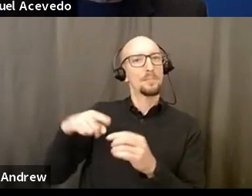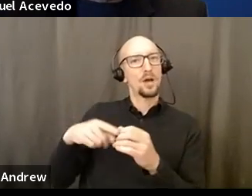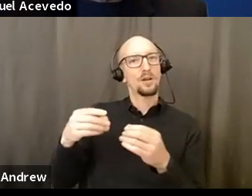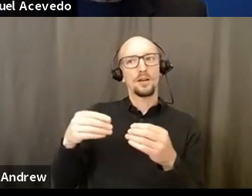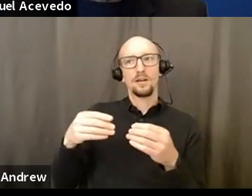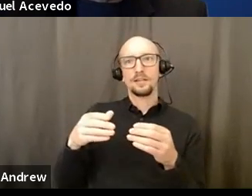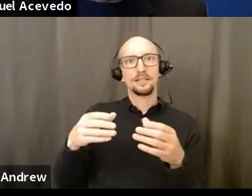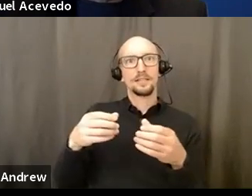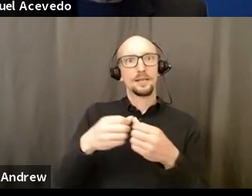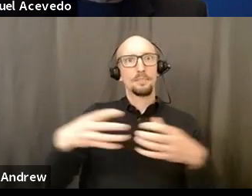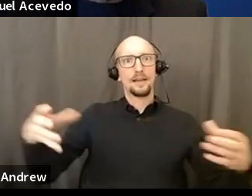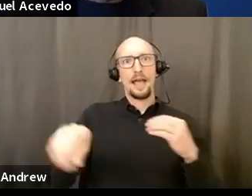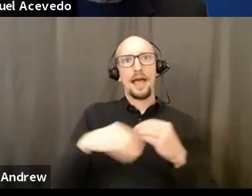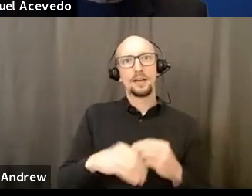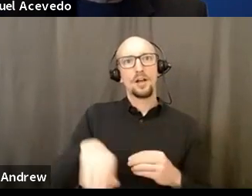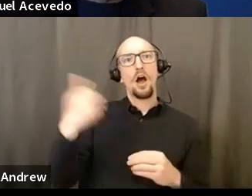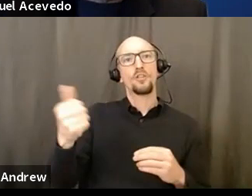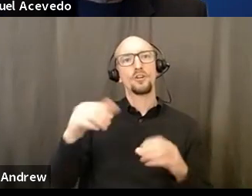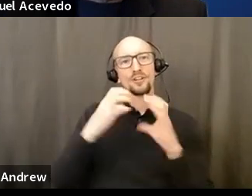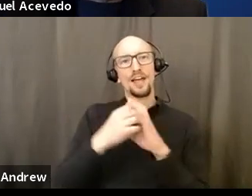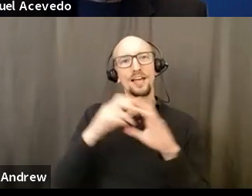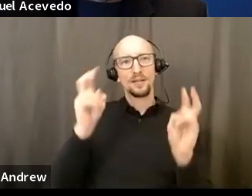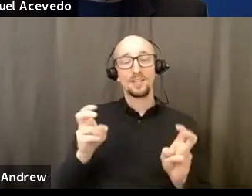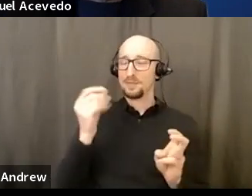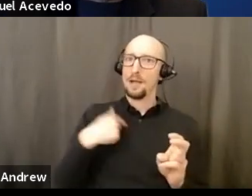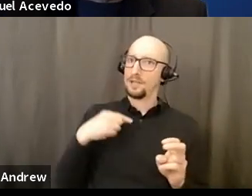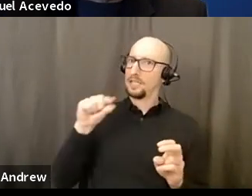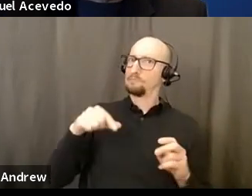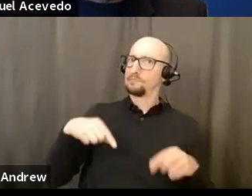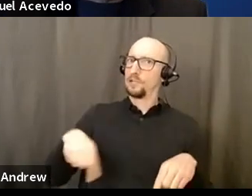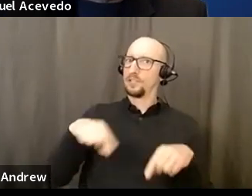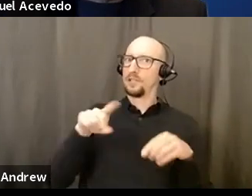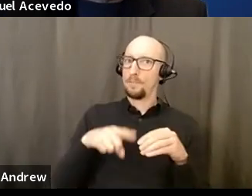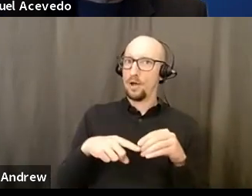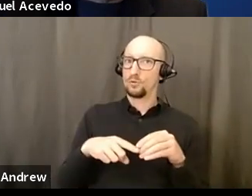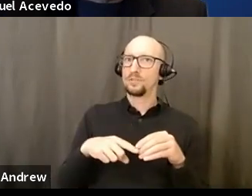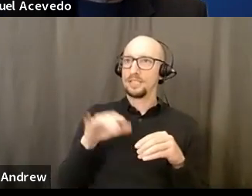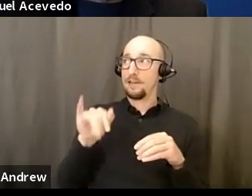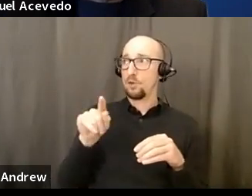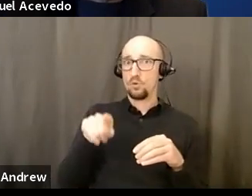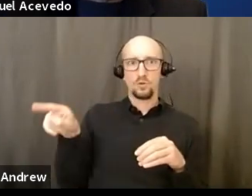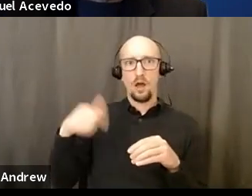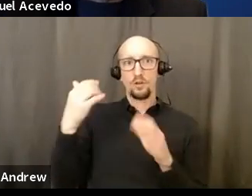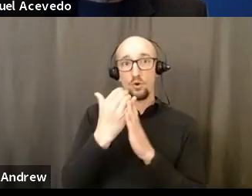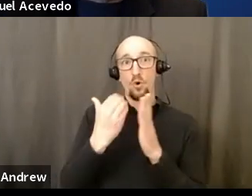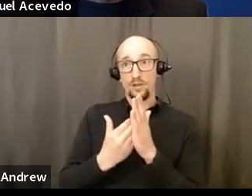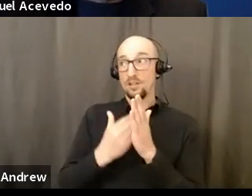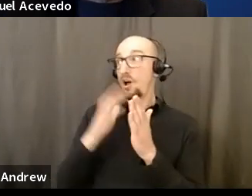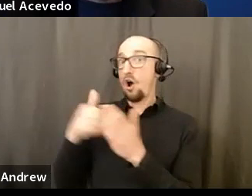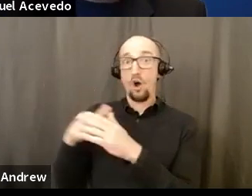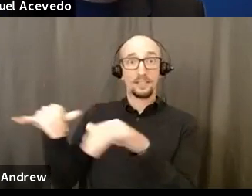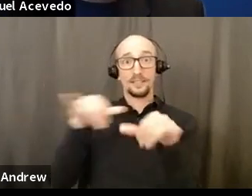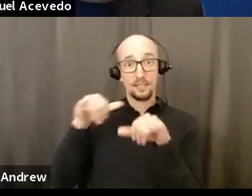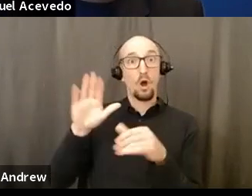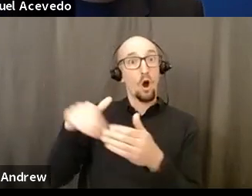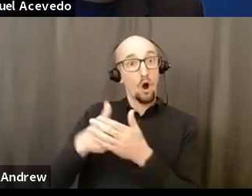other subjects? I have similar nervousness about the level at which the other courses are offered